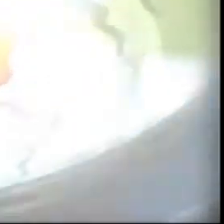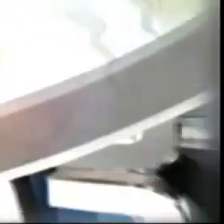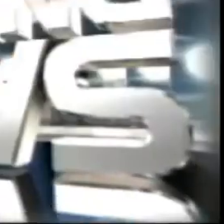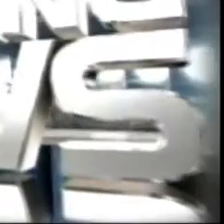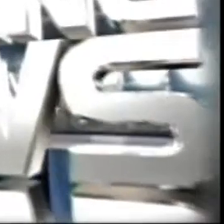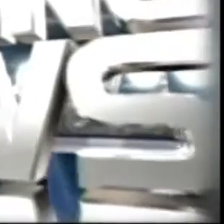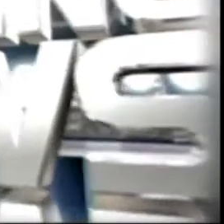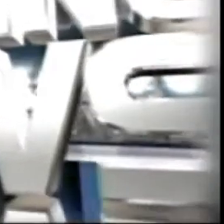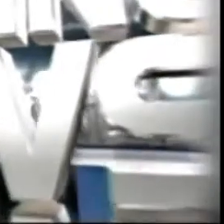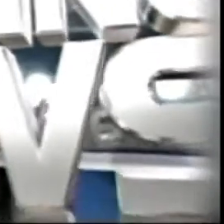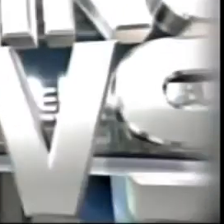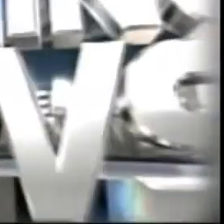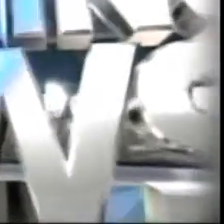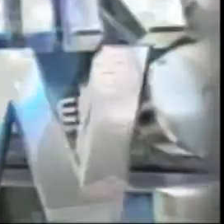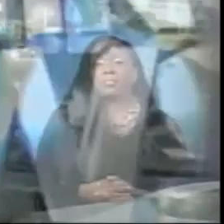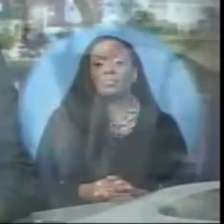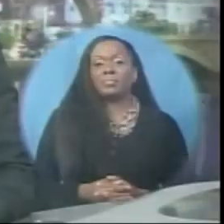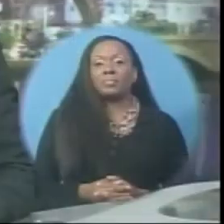Cbc Evening News.